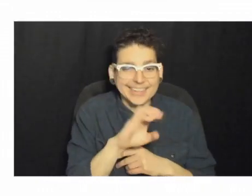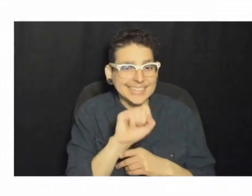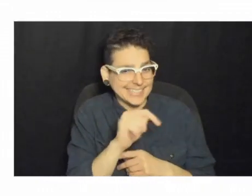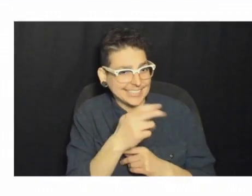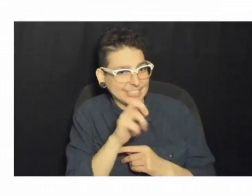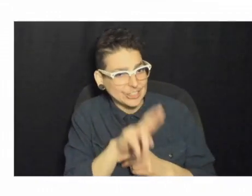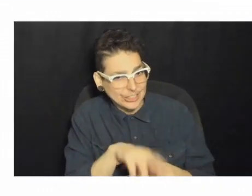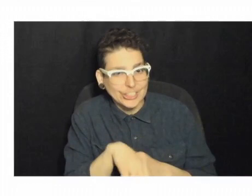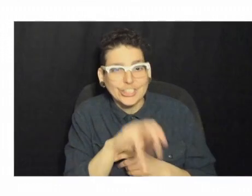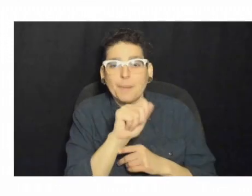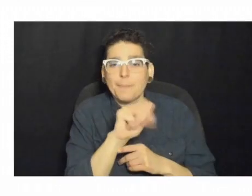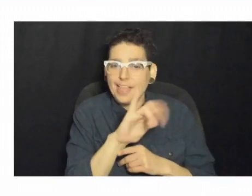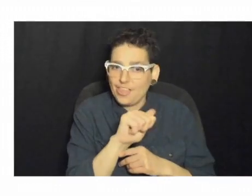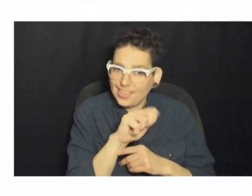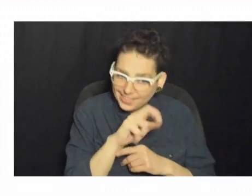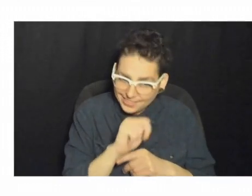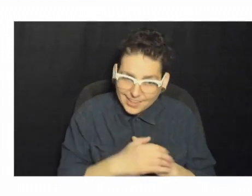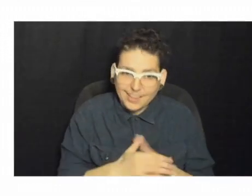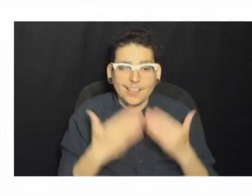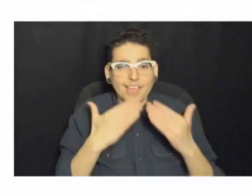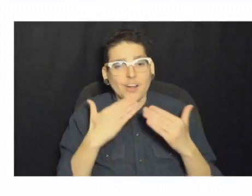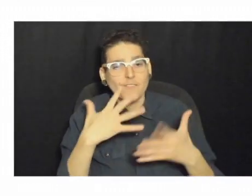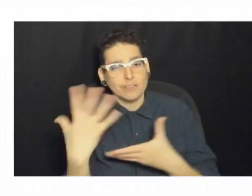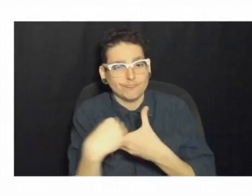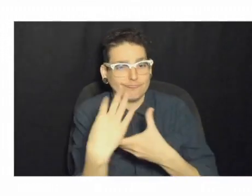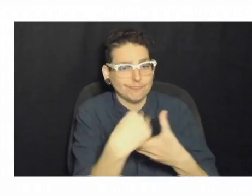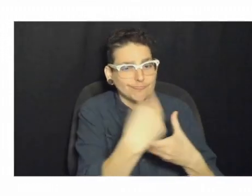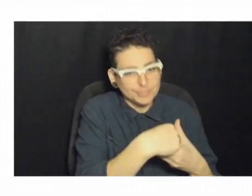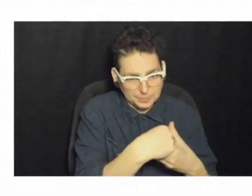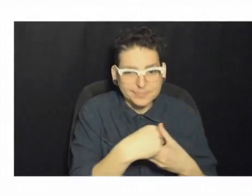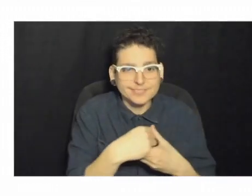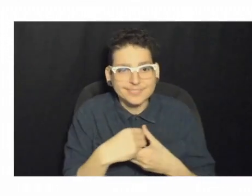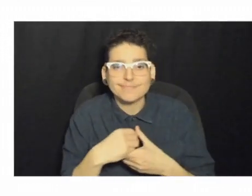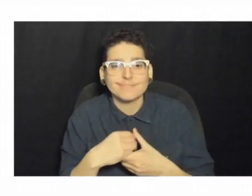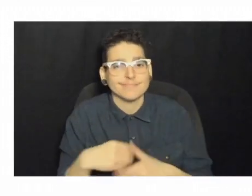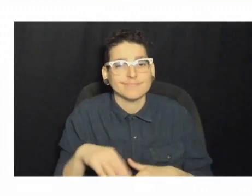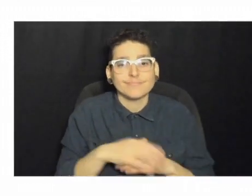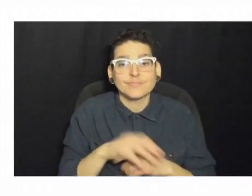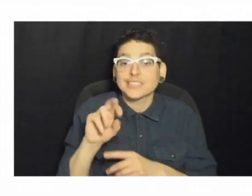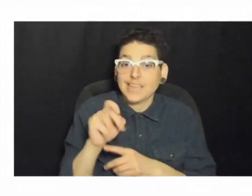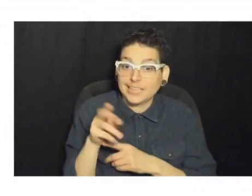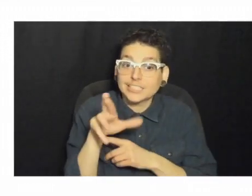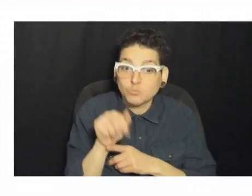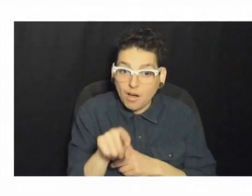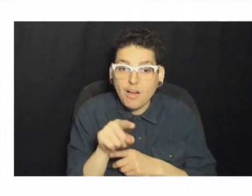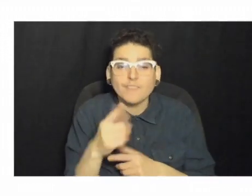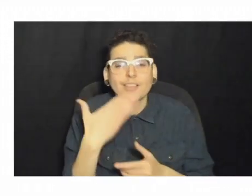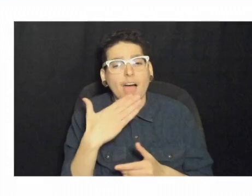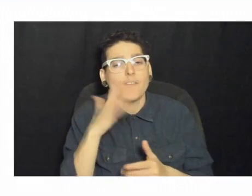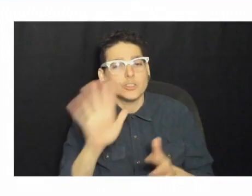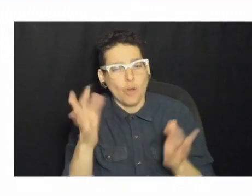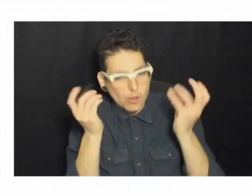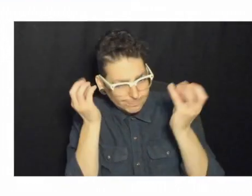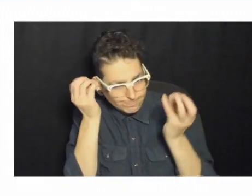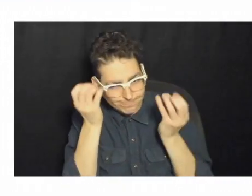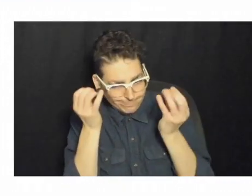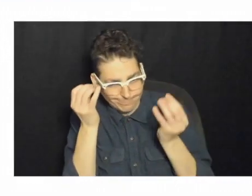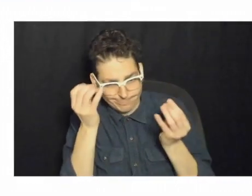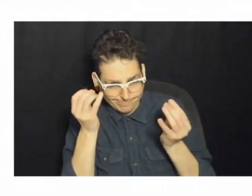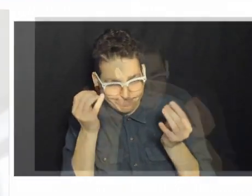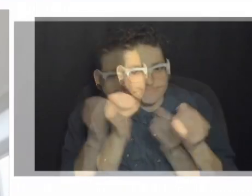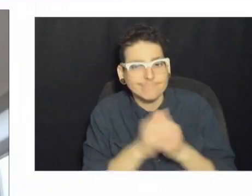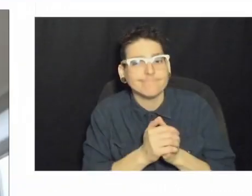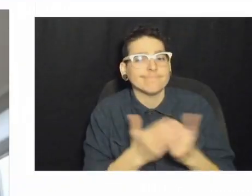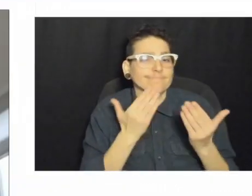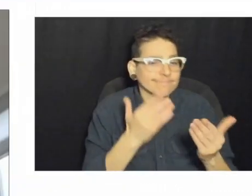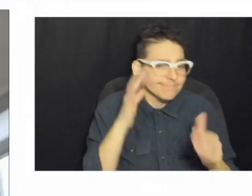prompted, and Sandra for your reflections. And thanks to all. There were, I think, at one point about 55 people